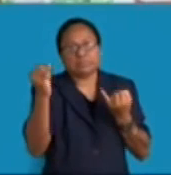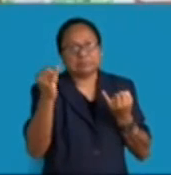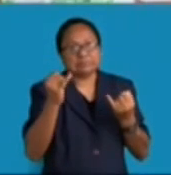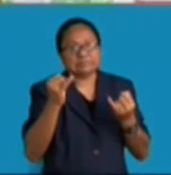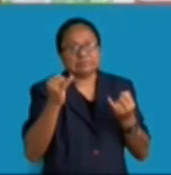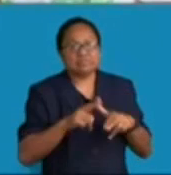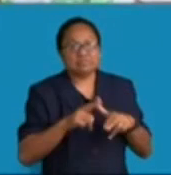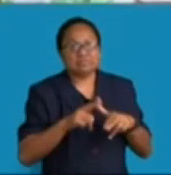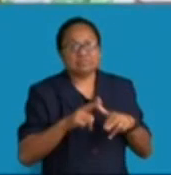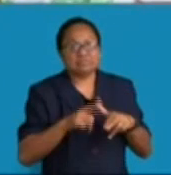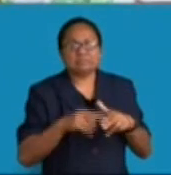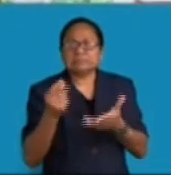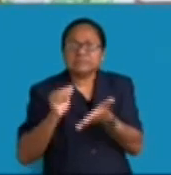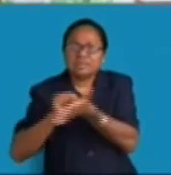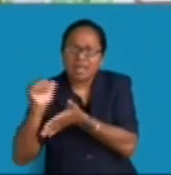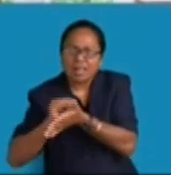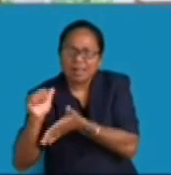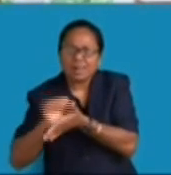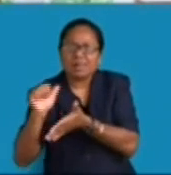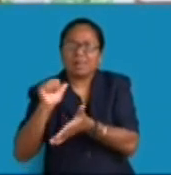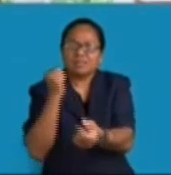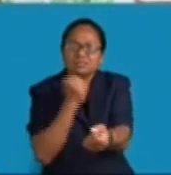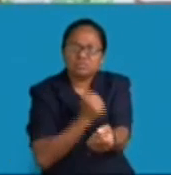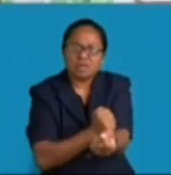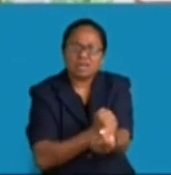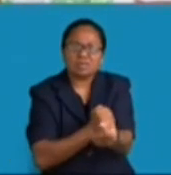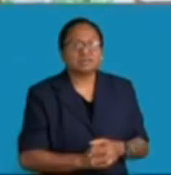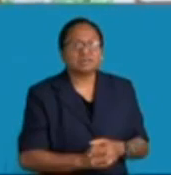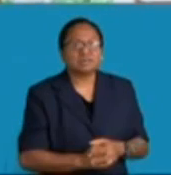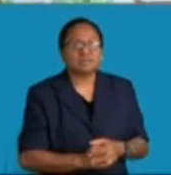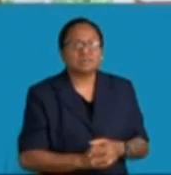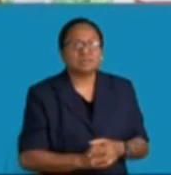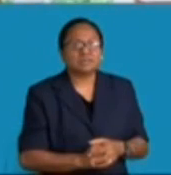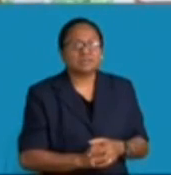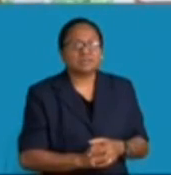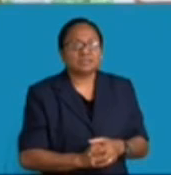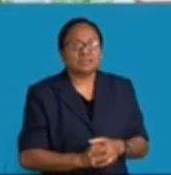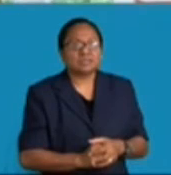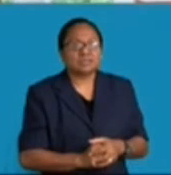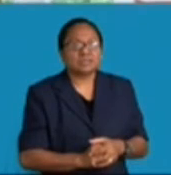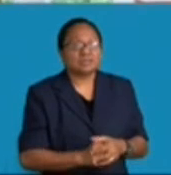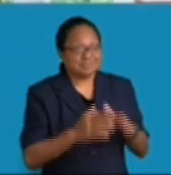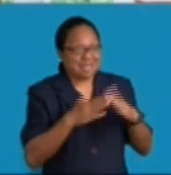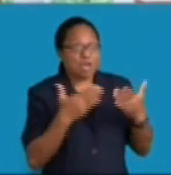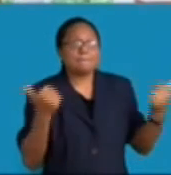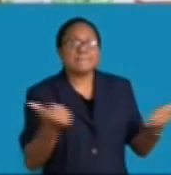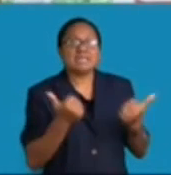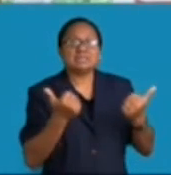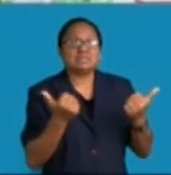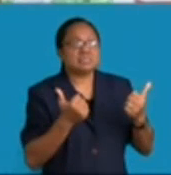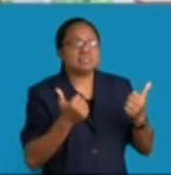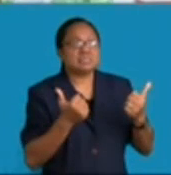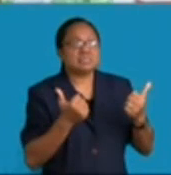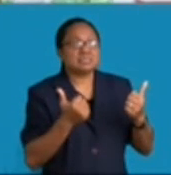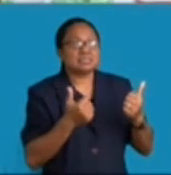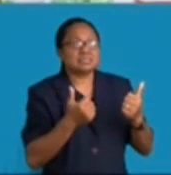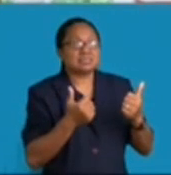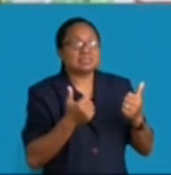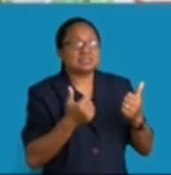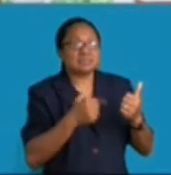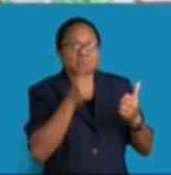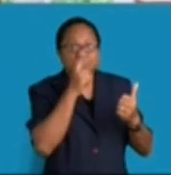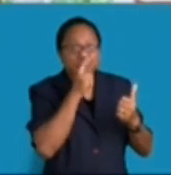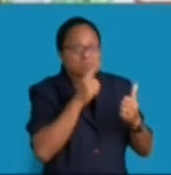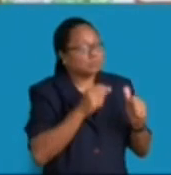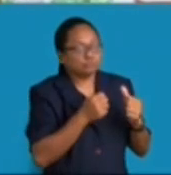Drug trafficking and other commodities are generally characterized by high levels of organization and the presence of strong